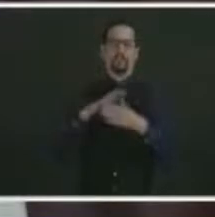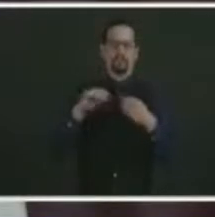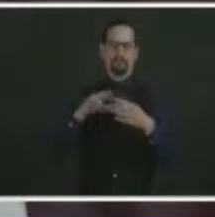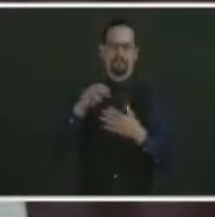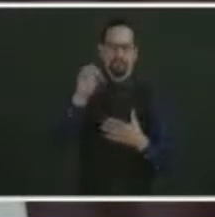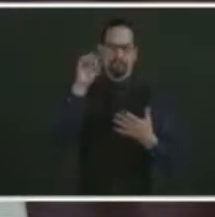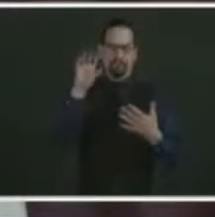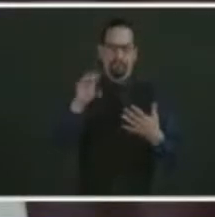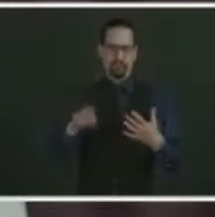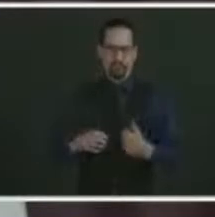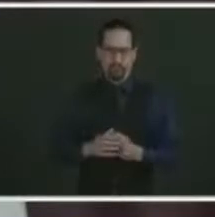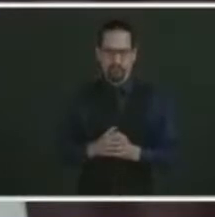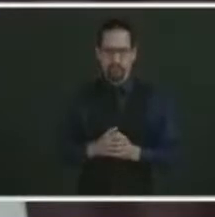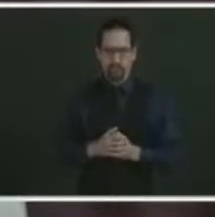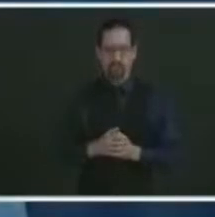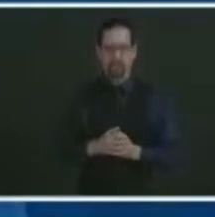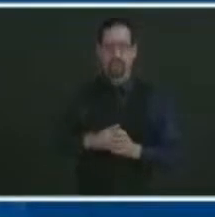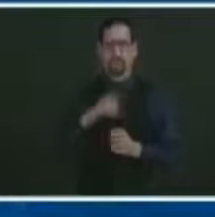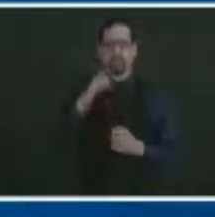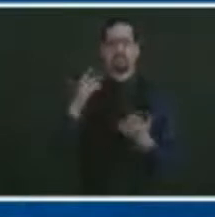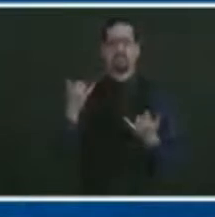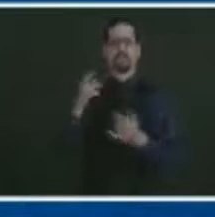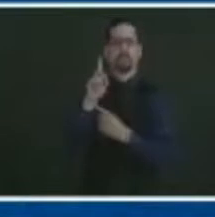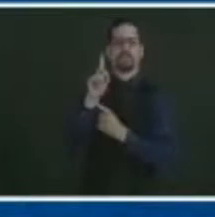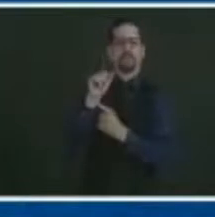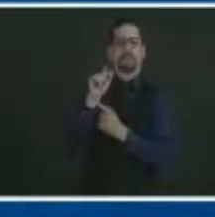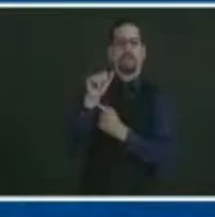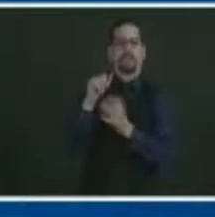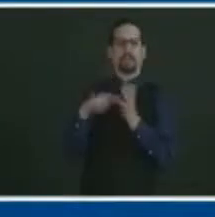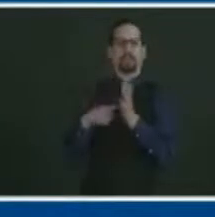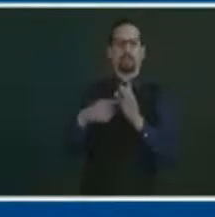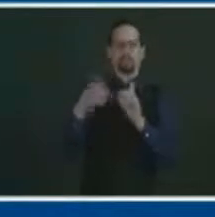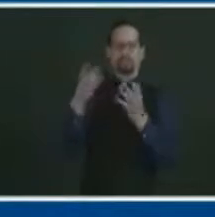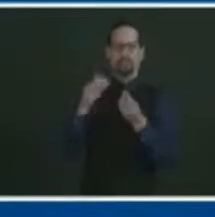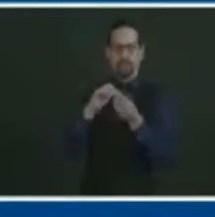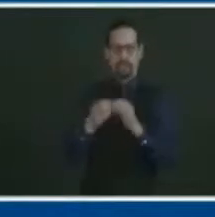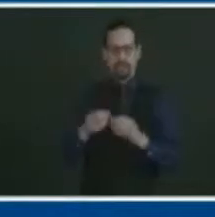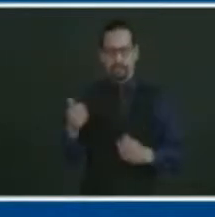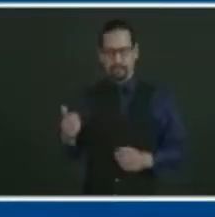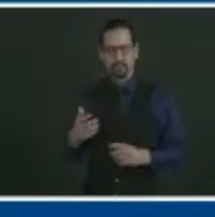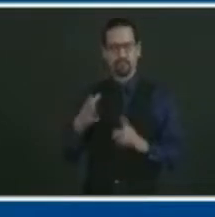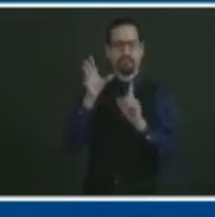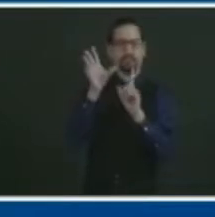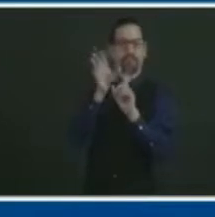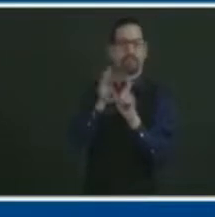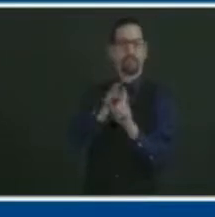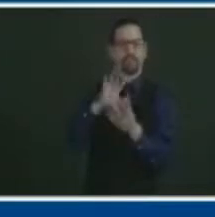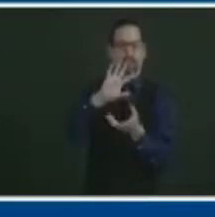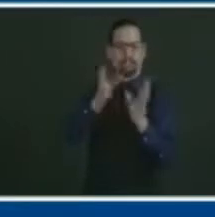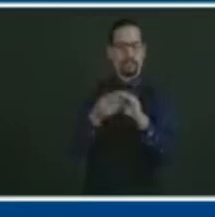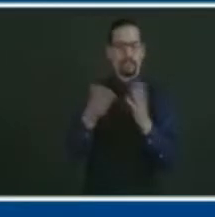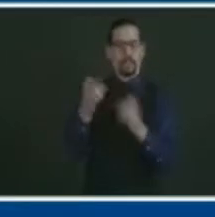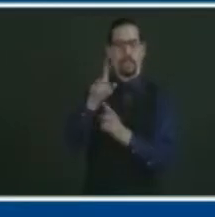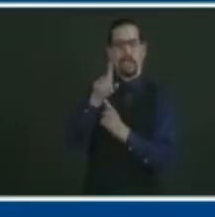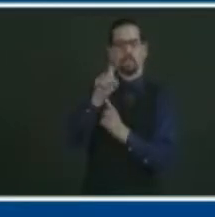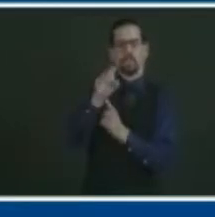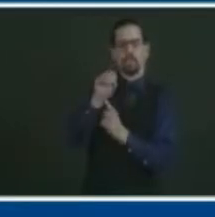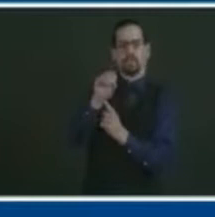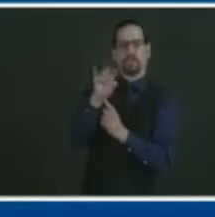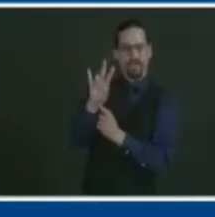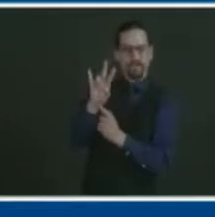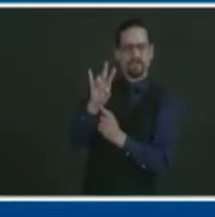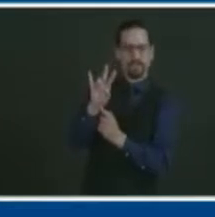of data for today, we have 107 new cases of COVID-19 to announce. As the